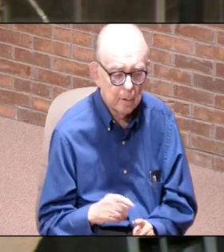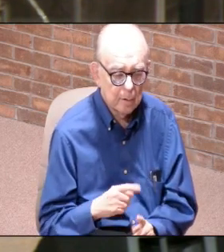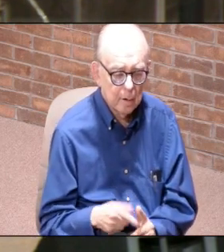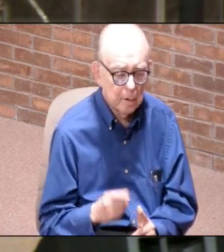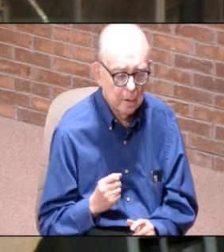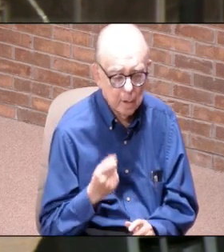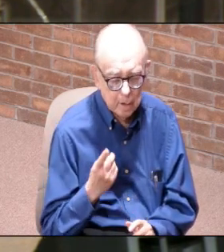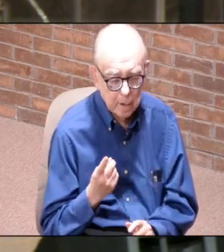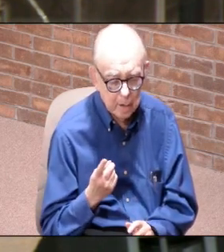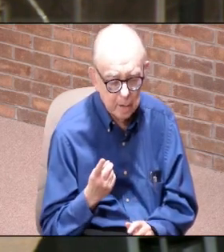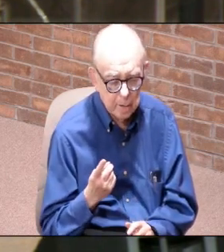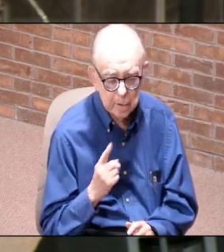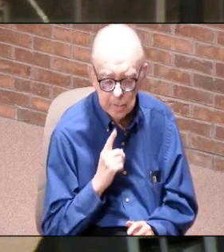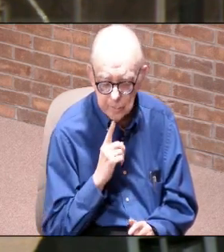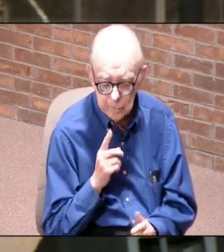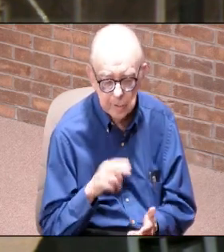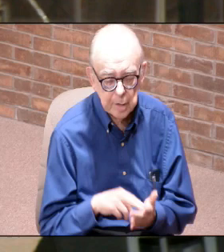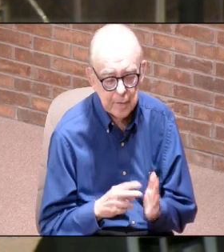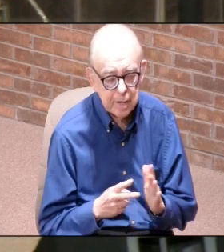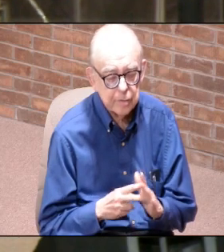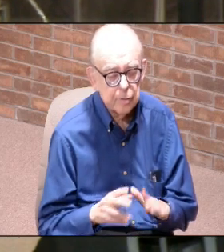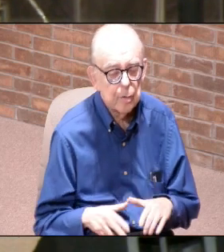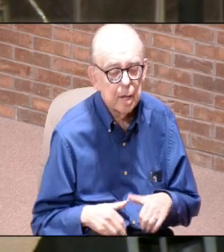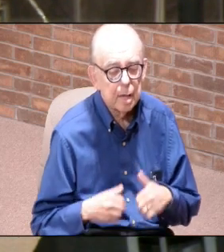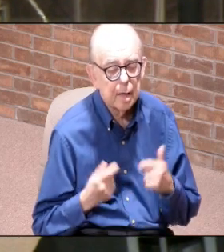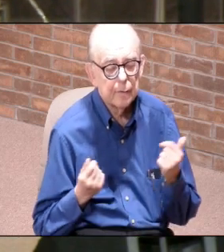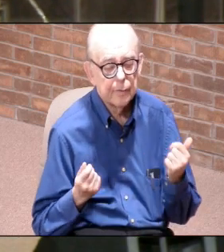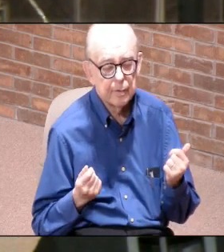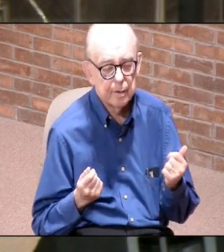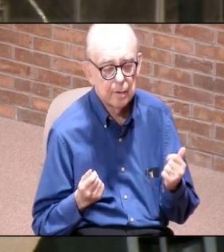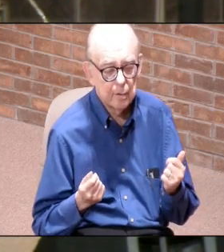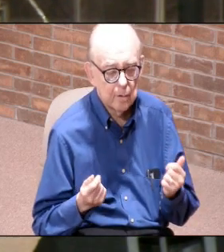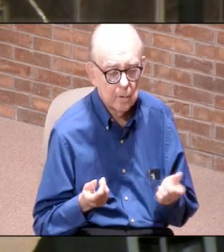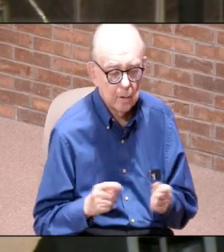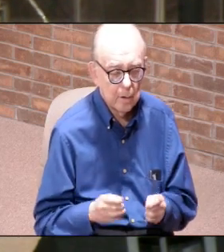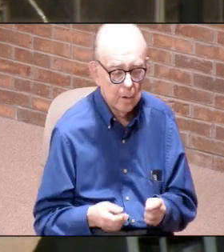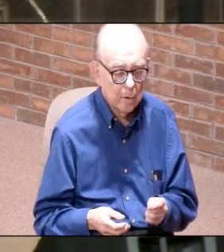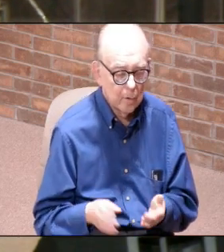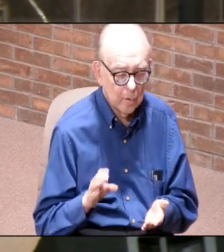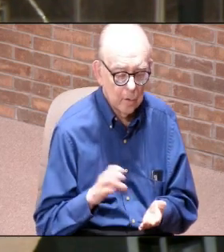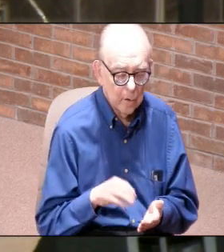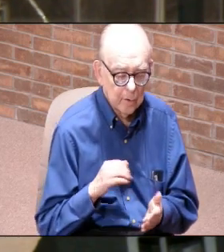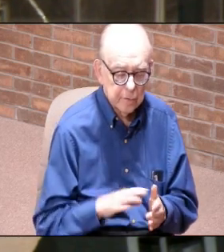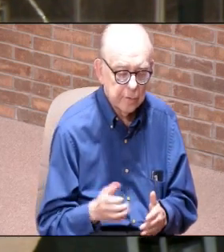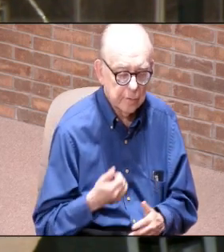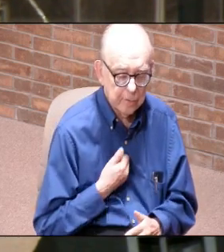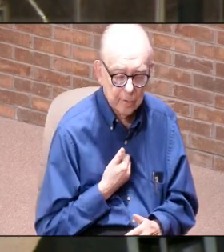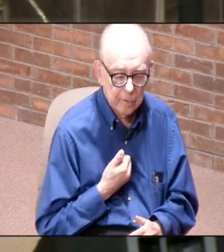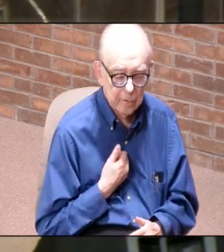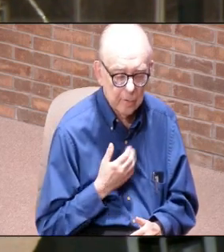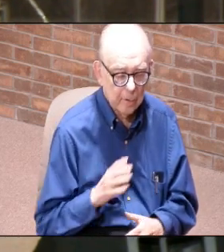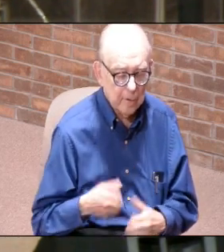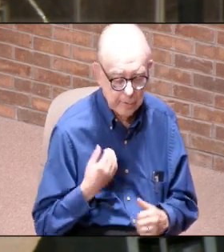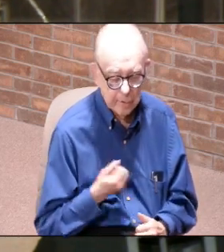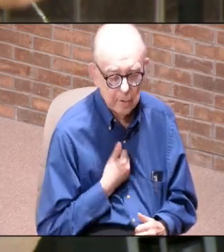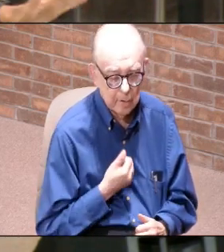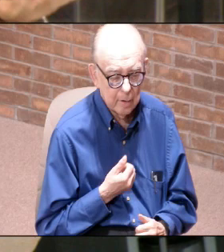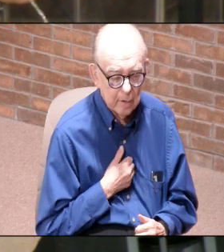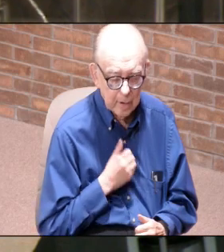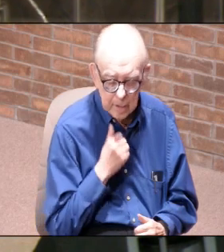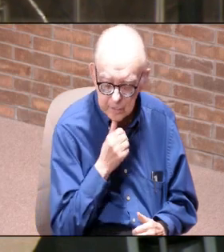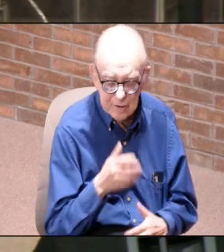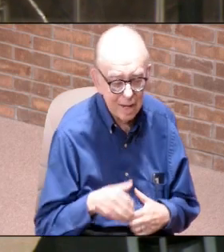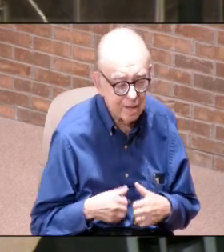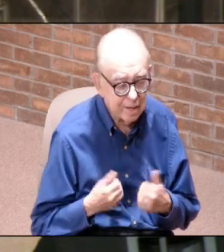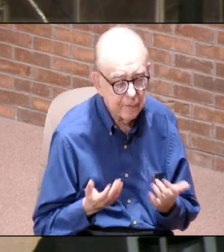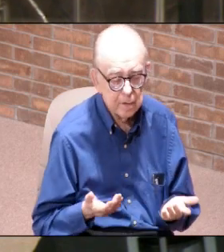you understand what it really is to live. When you're pouring into yourself and just living for yourself, you're not